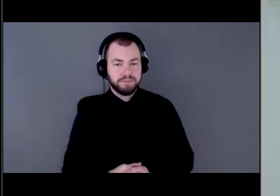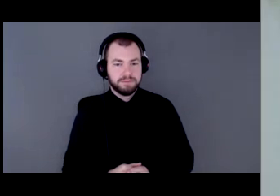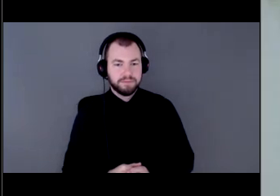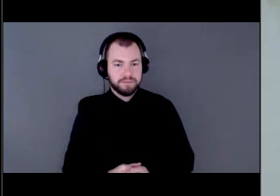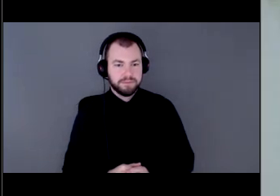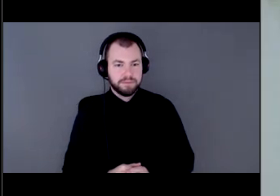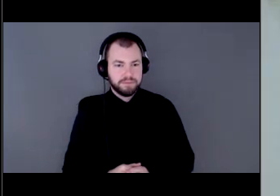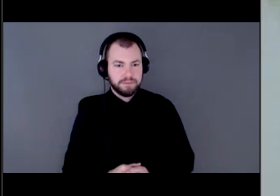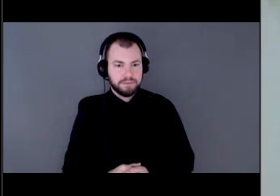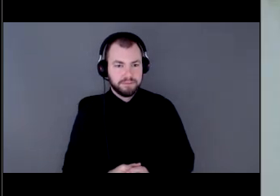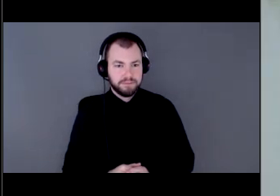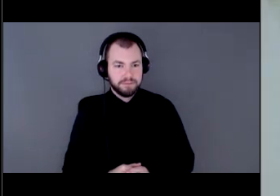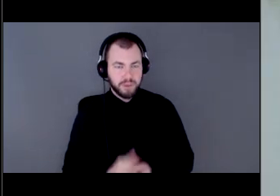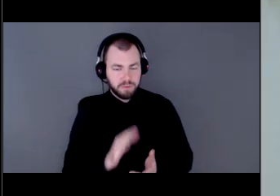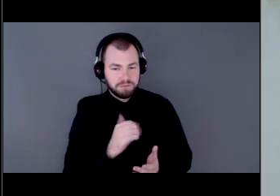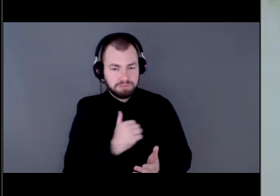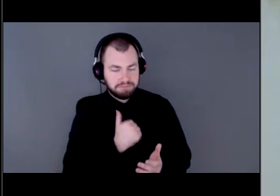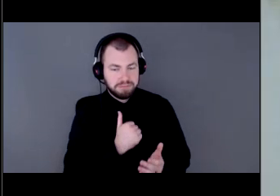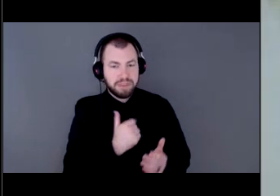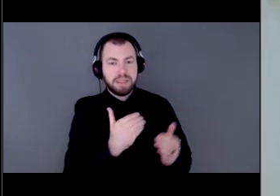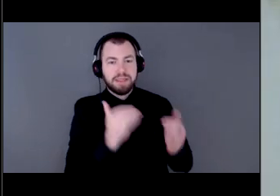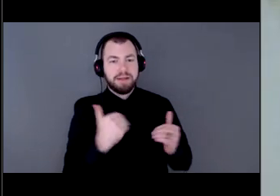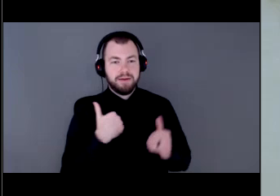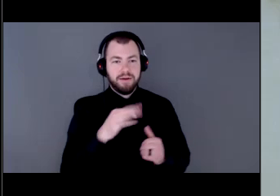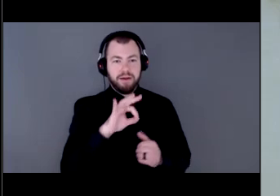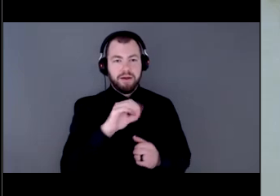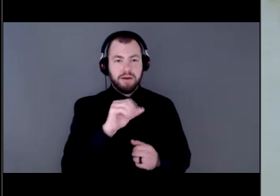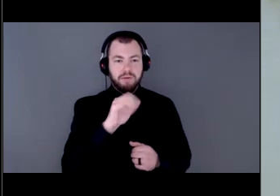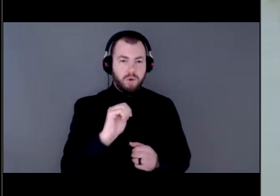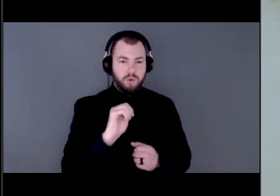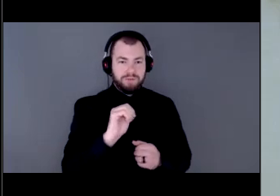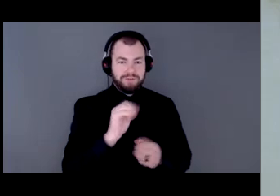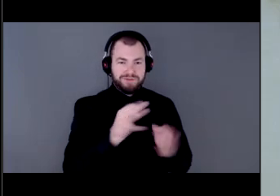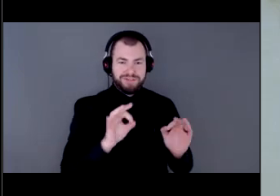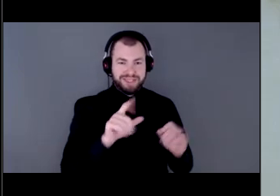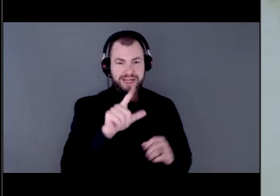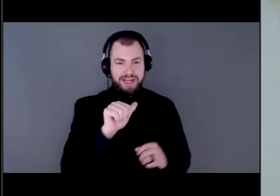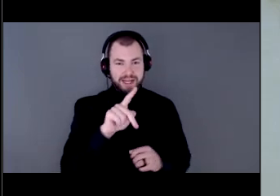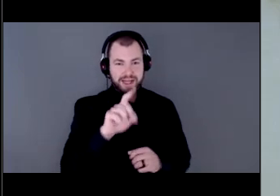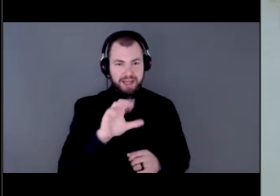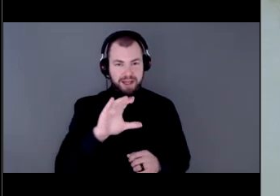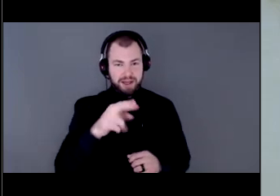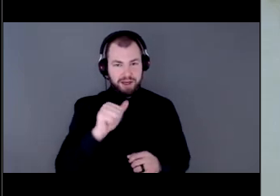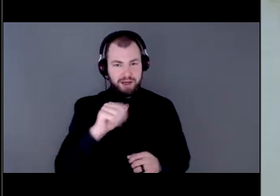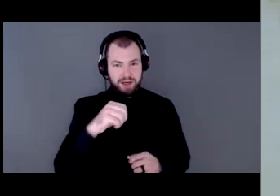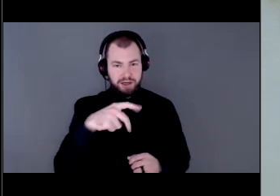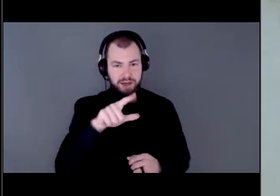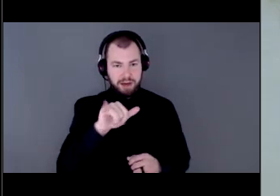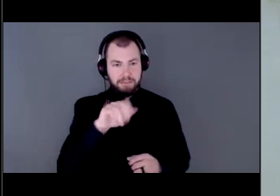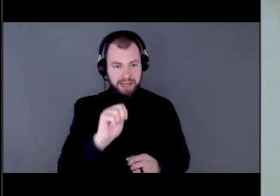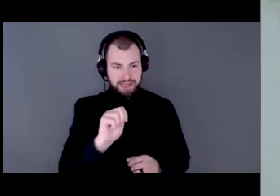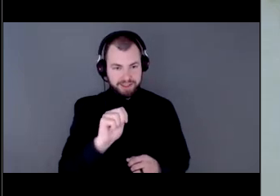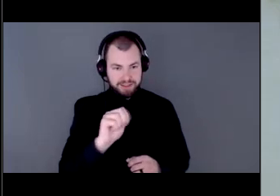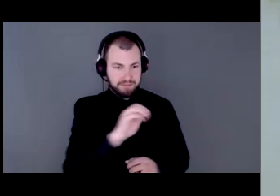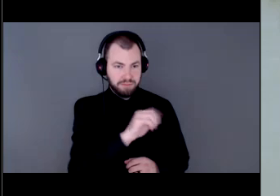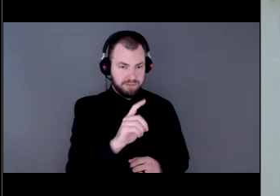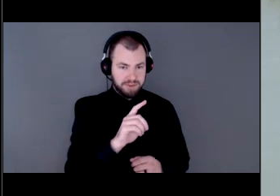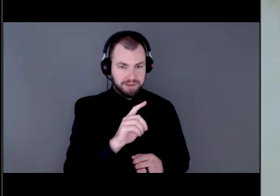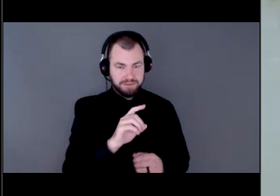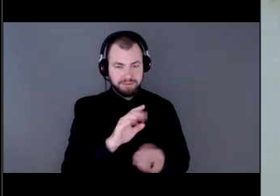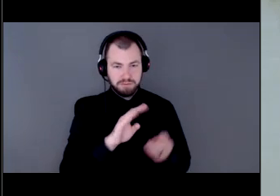Sorry, next we have Foam Free Lake Champlain Marine Debris Community Action Coalitions by Chris and Odd.